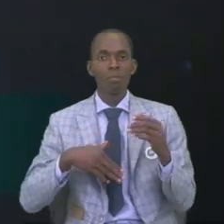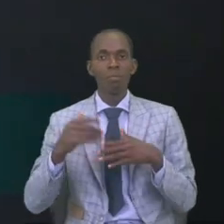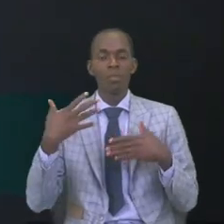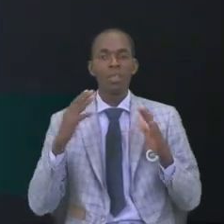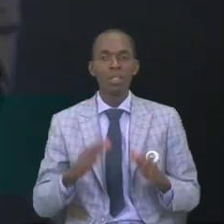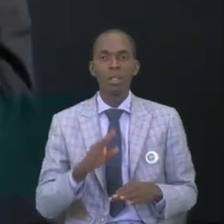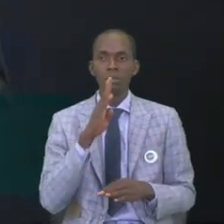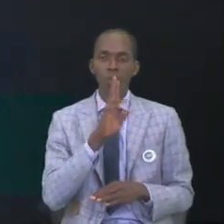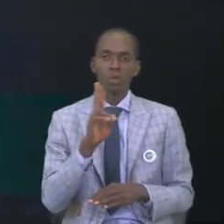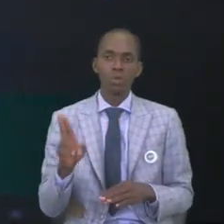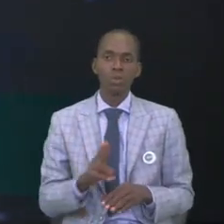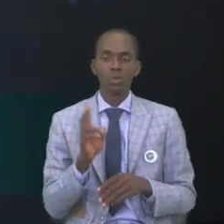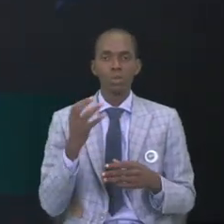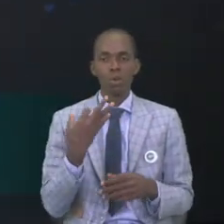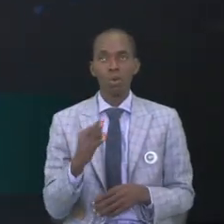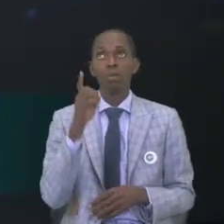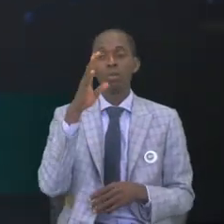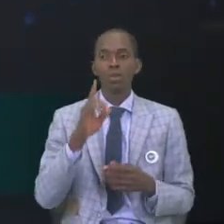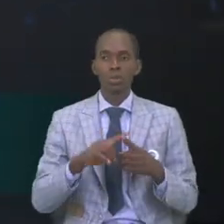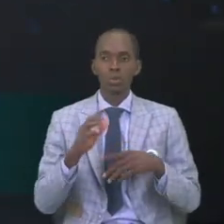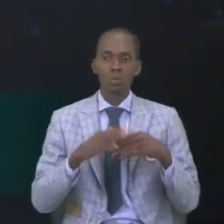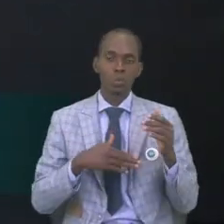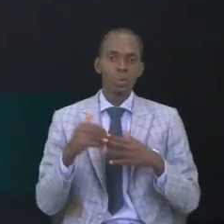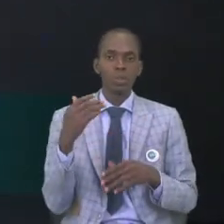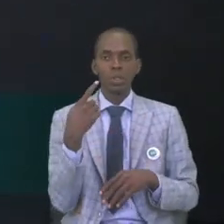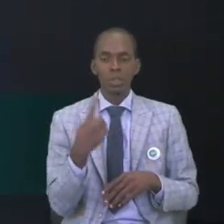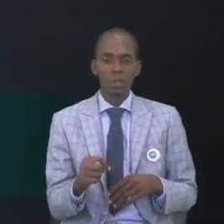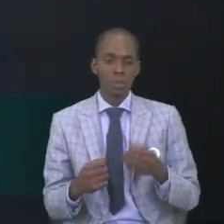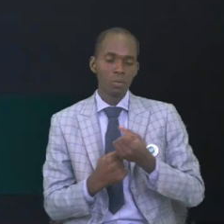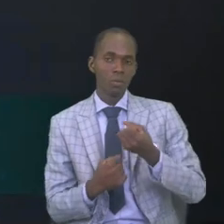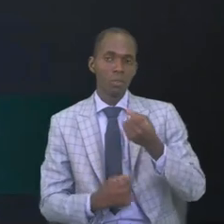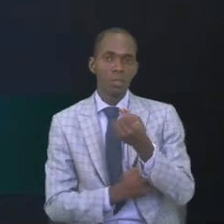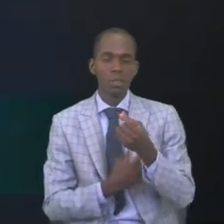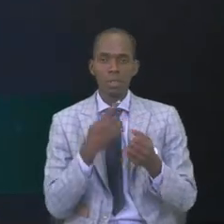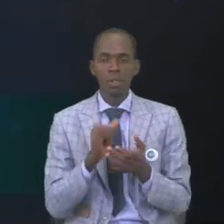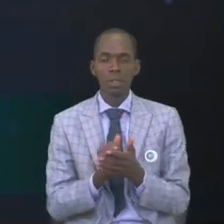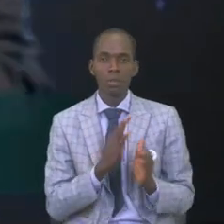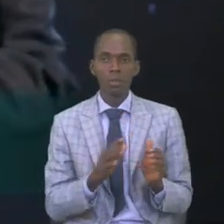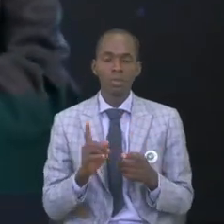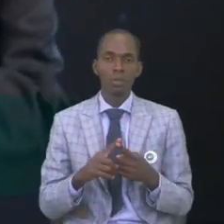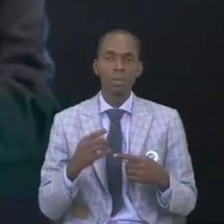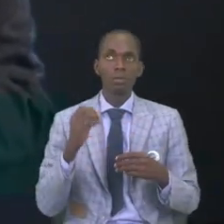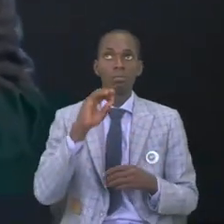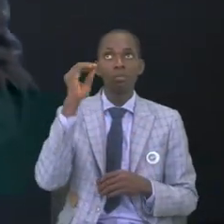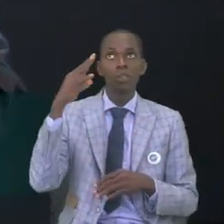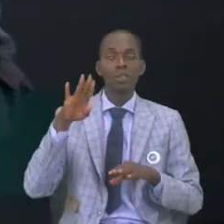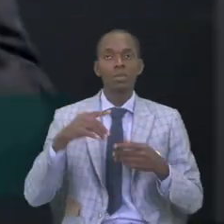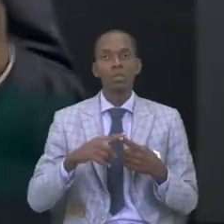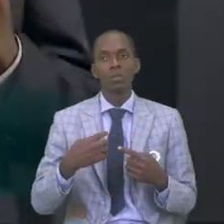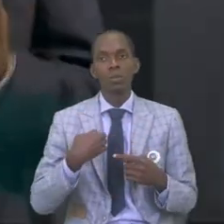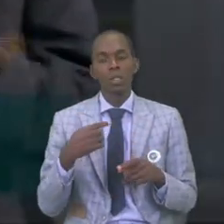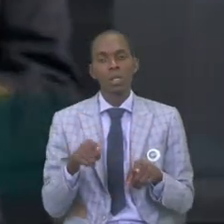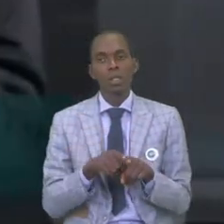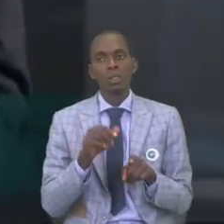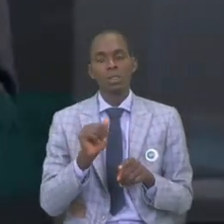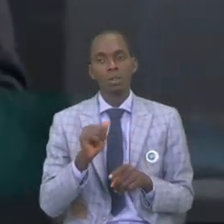the foundation. And then he says, according to the grace which is given to me, as a wise master builder,